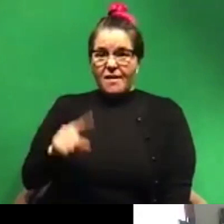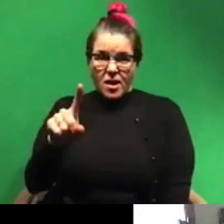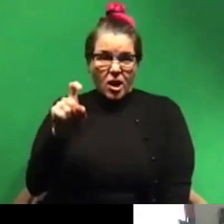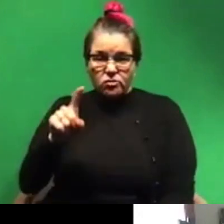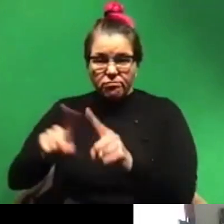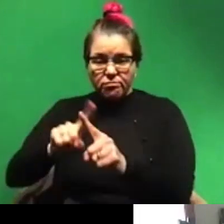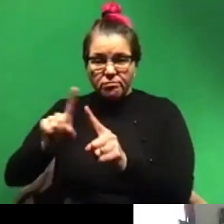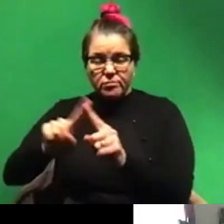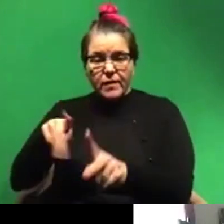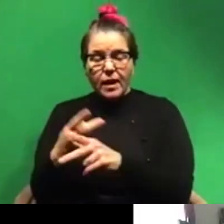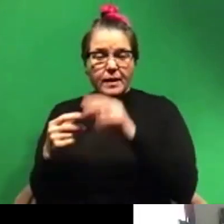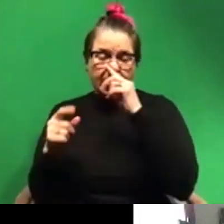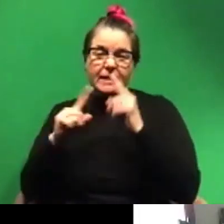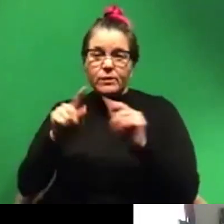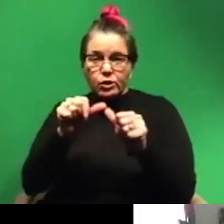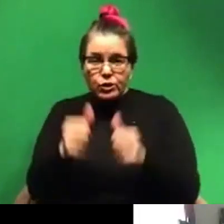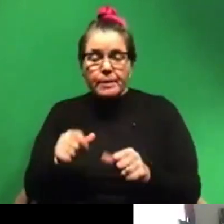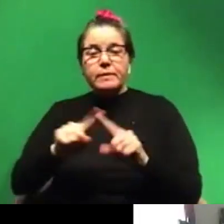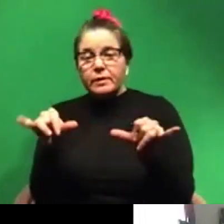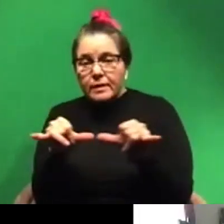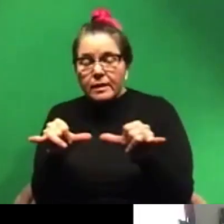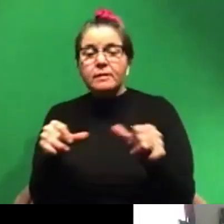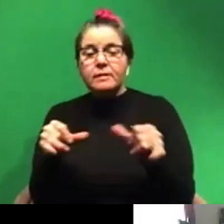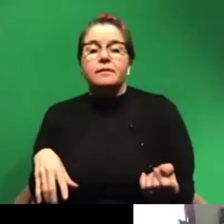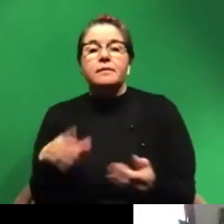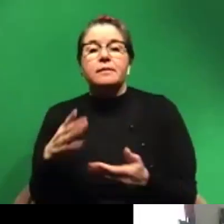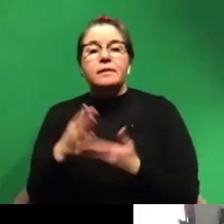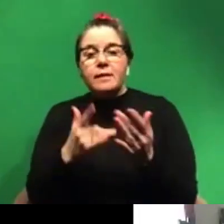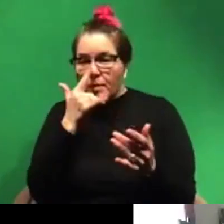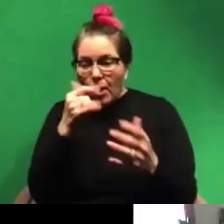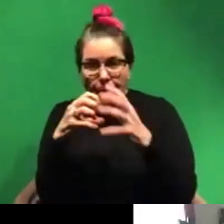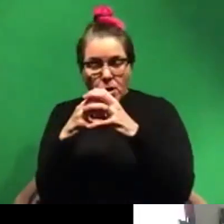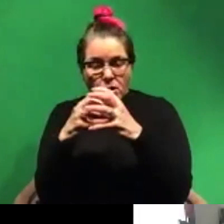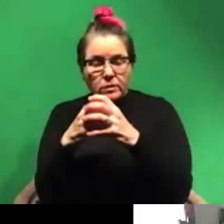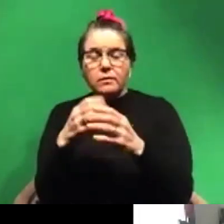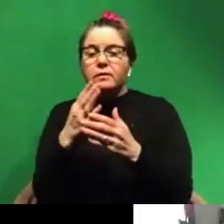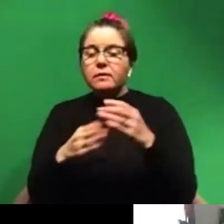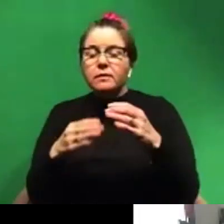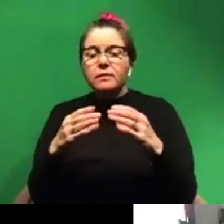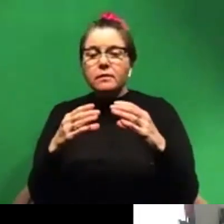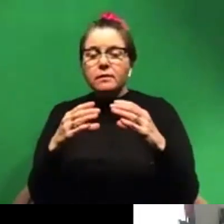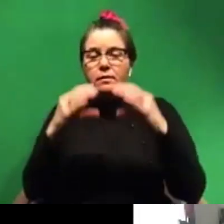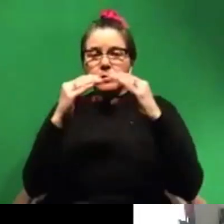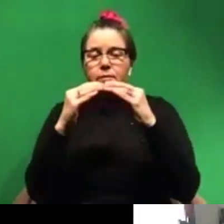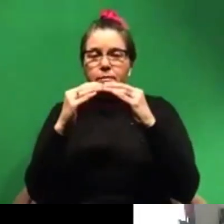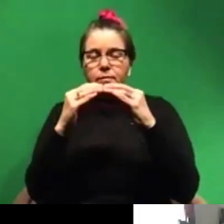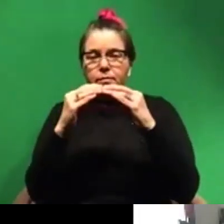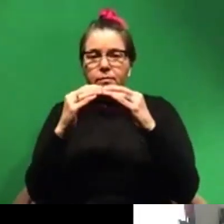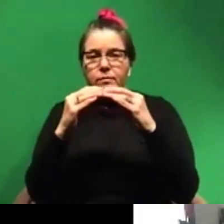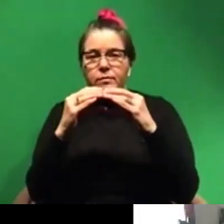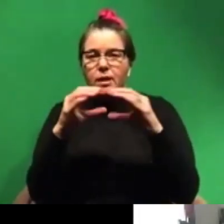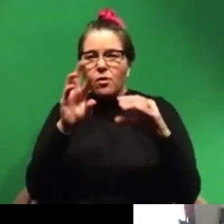come in different shapes and different sizes. There are some that look like little balls. There are some that are brown or that are more like a rod